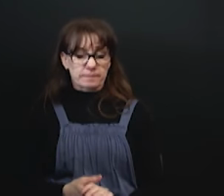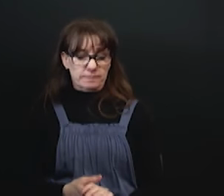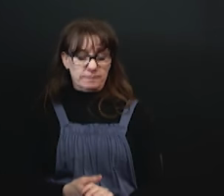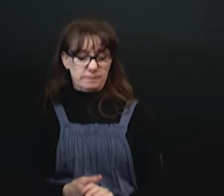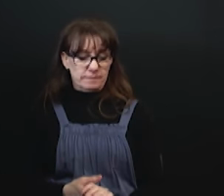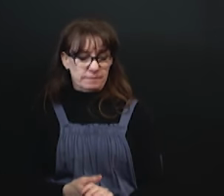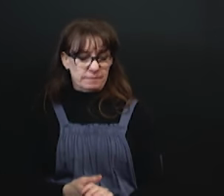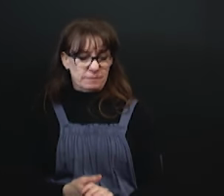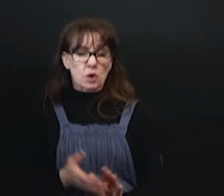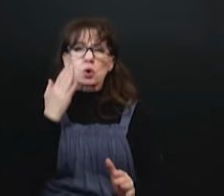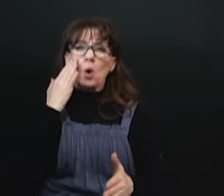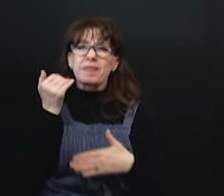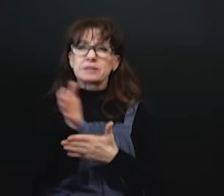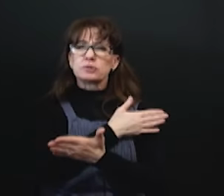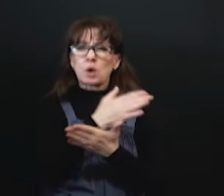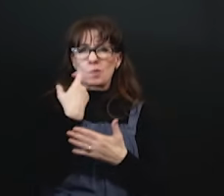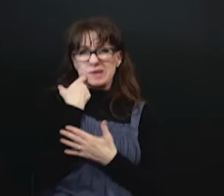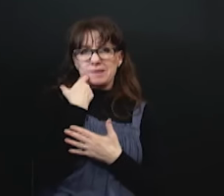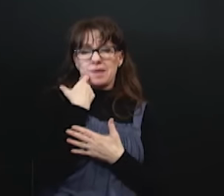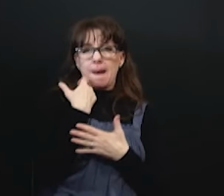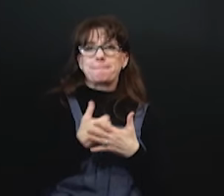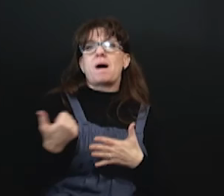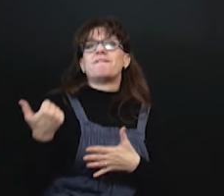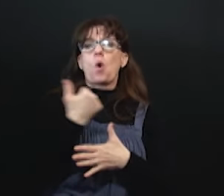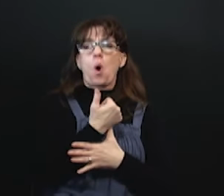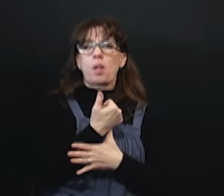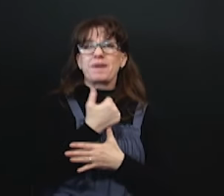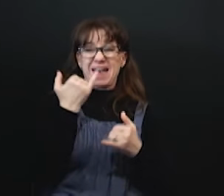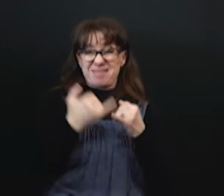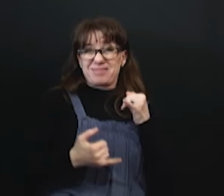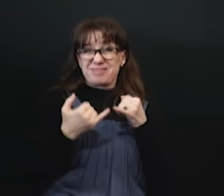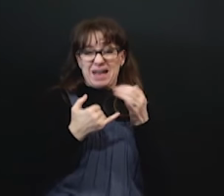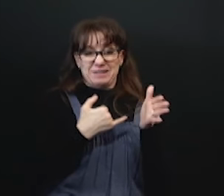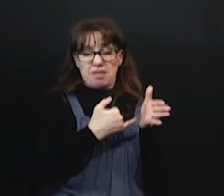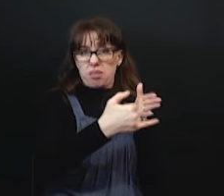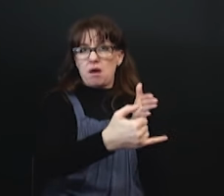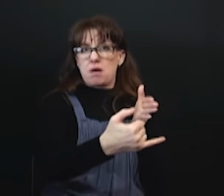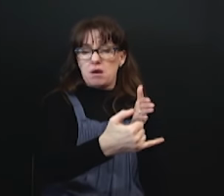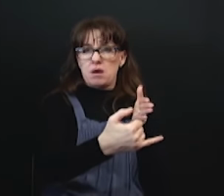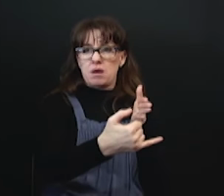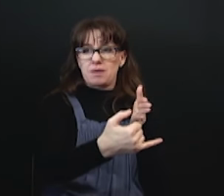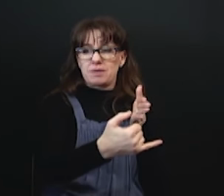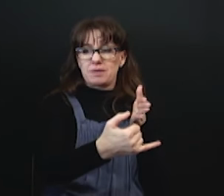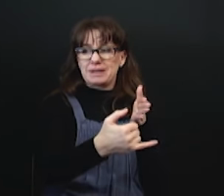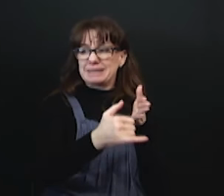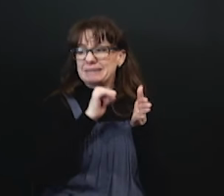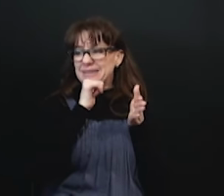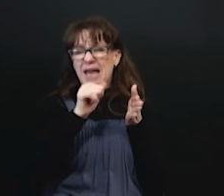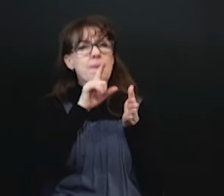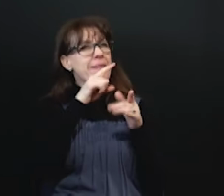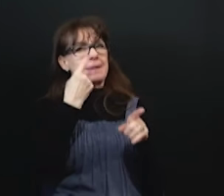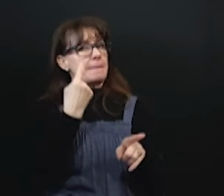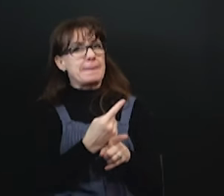We sing that song above all. But that last line, it's not entirely